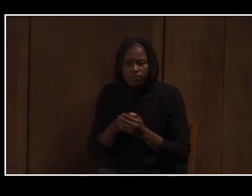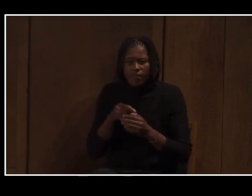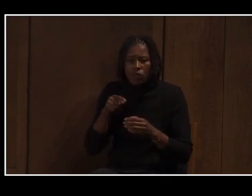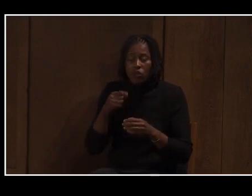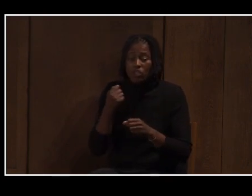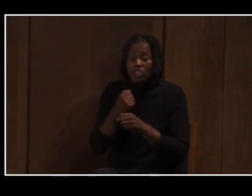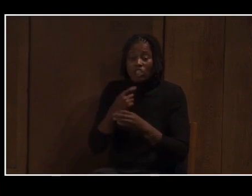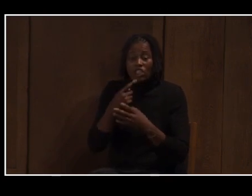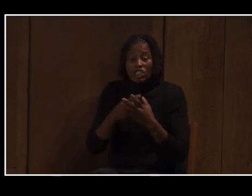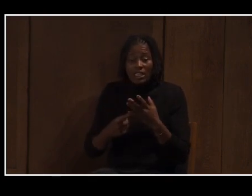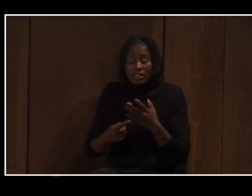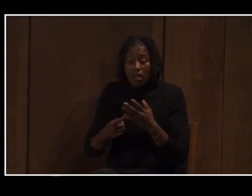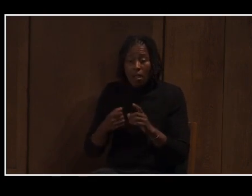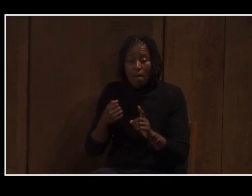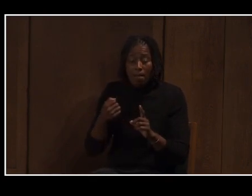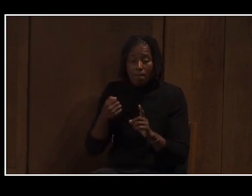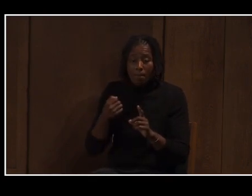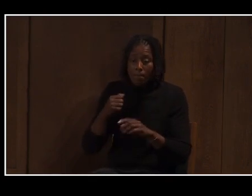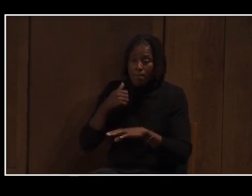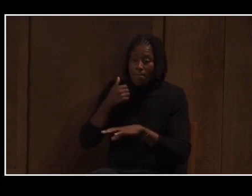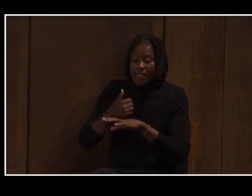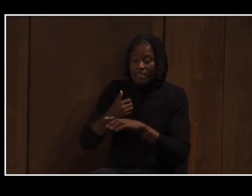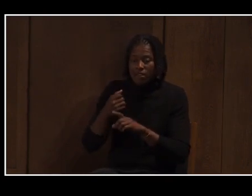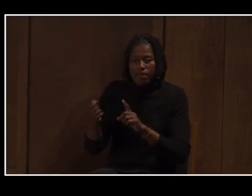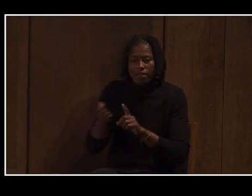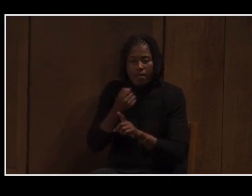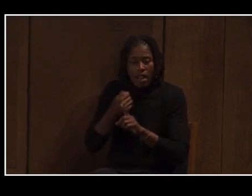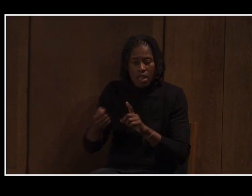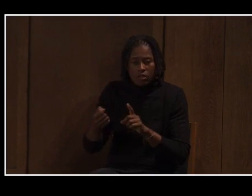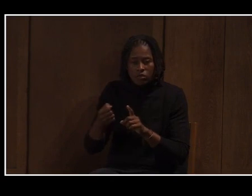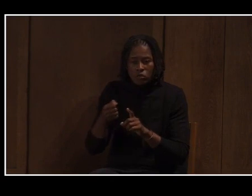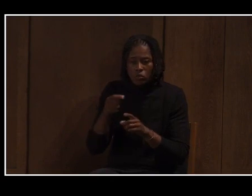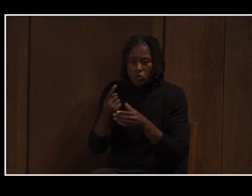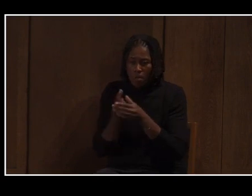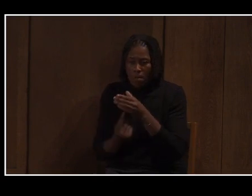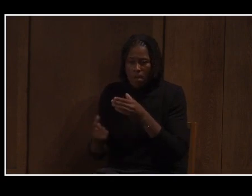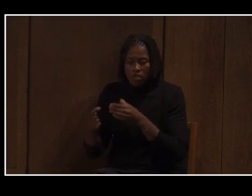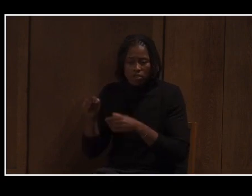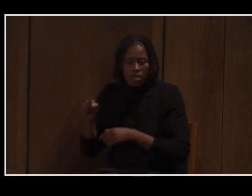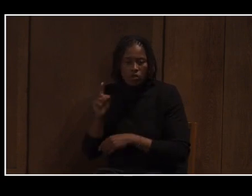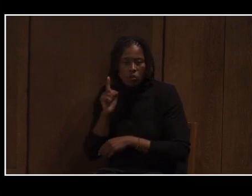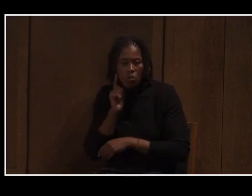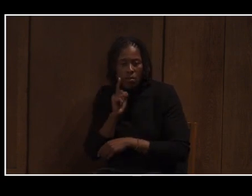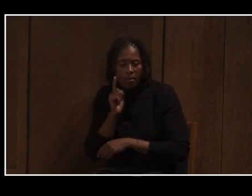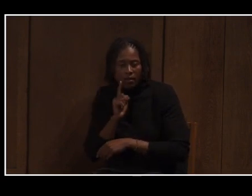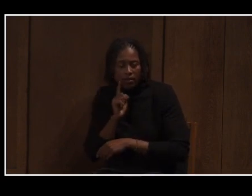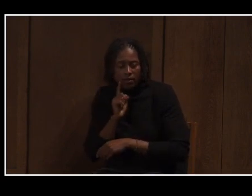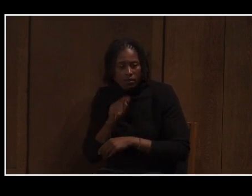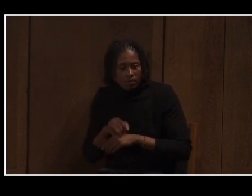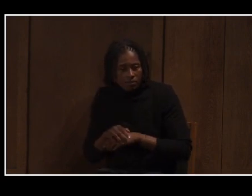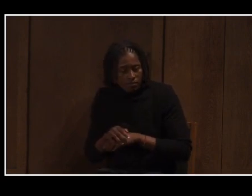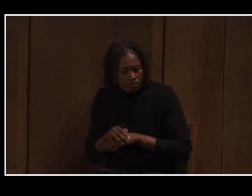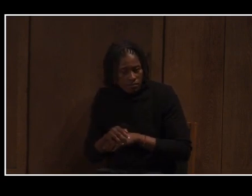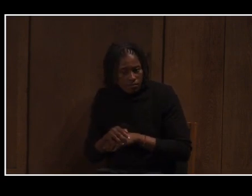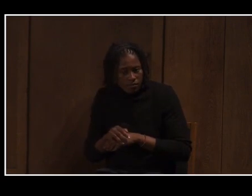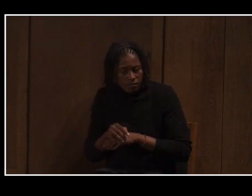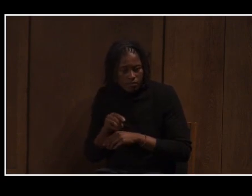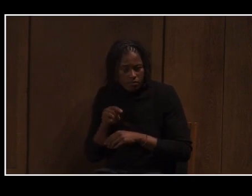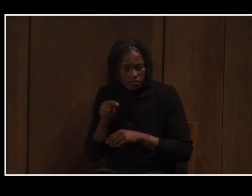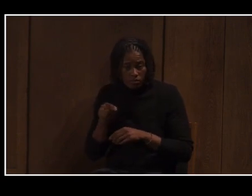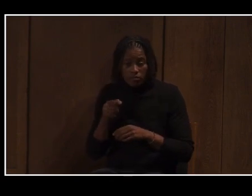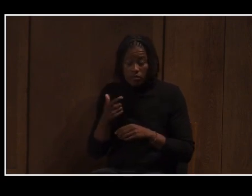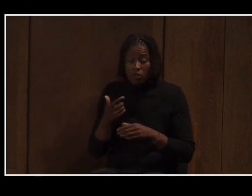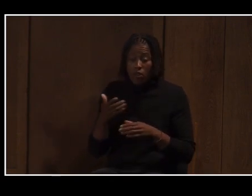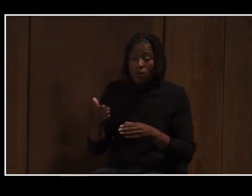enduring violence against black, global minority women and girls fields. A co-founder member of Project Talawa,